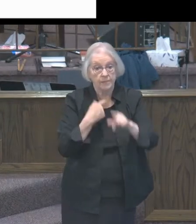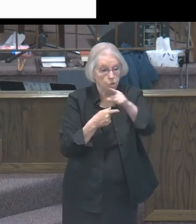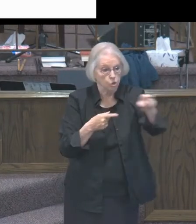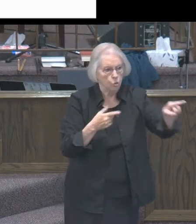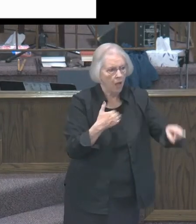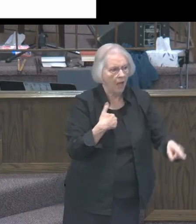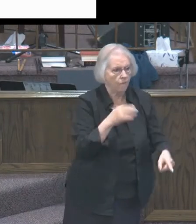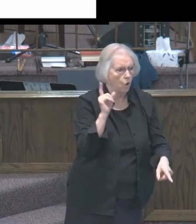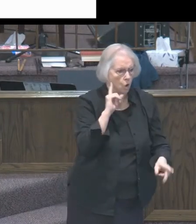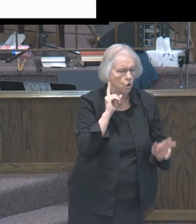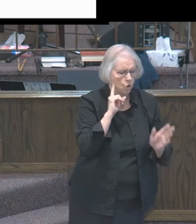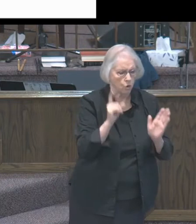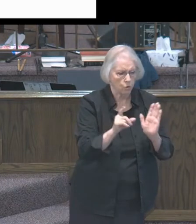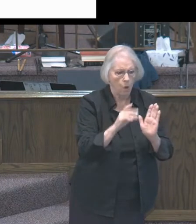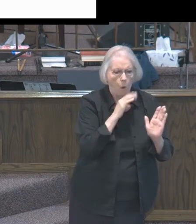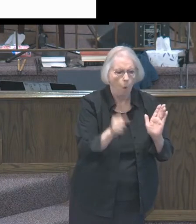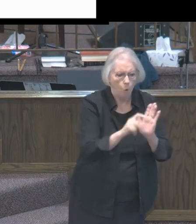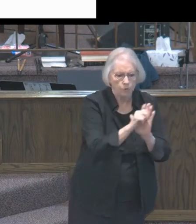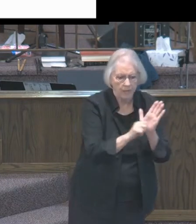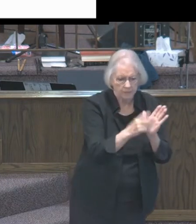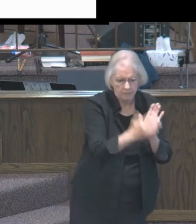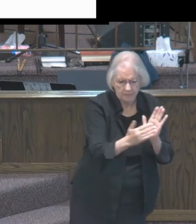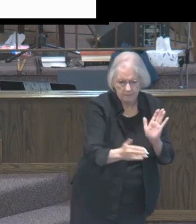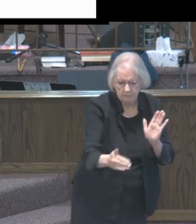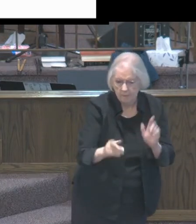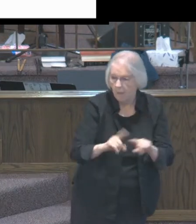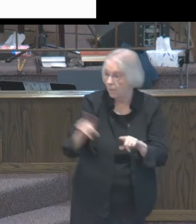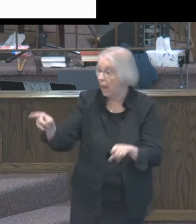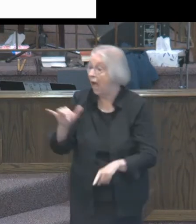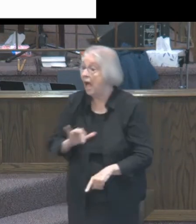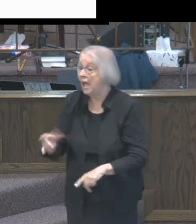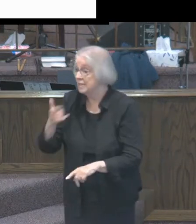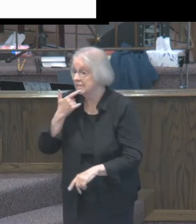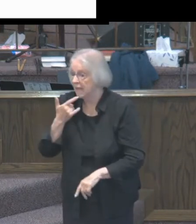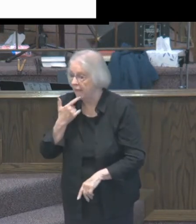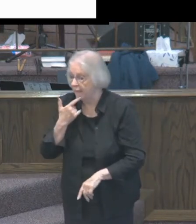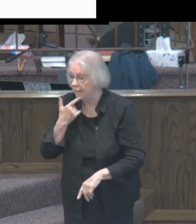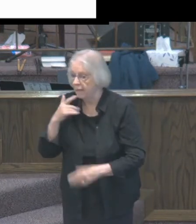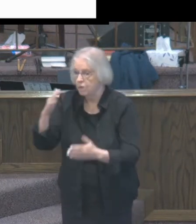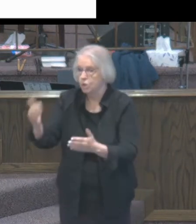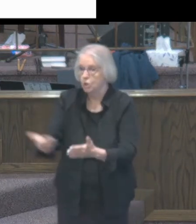is contrasting the external righteousness of the Pharisees